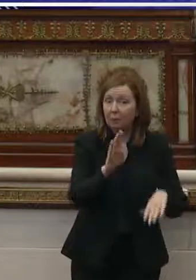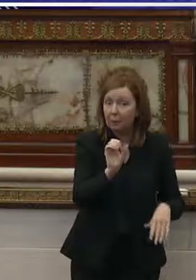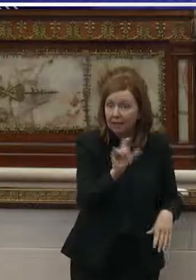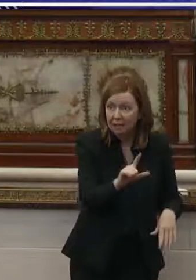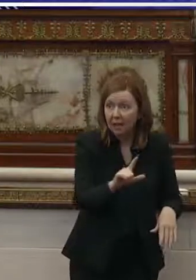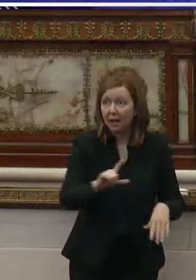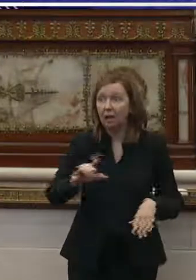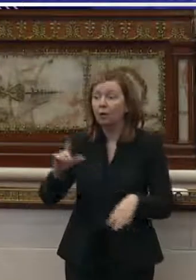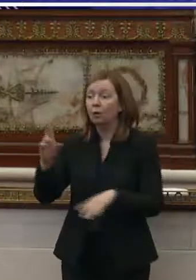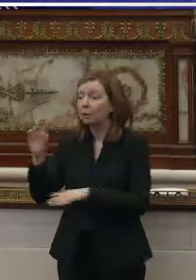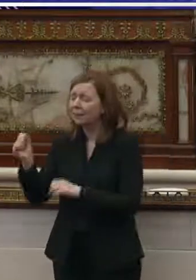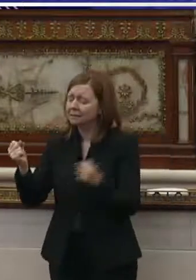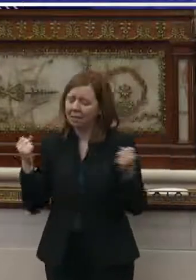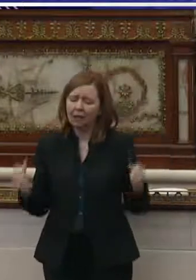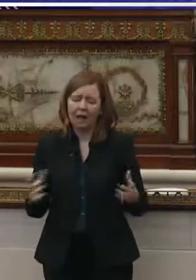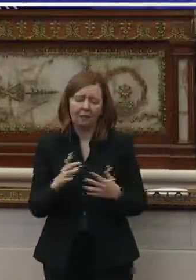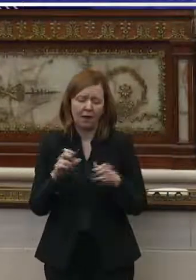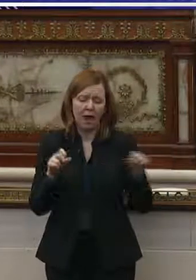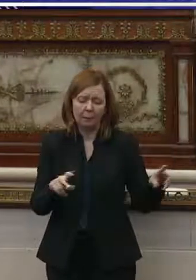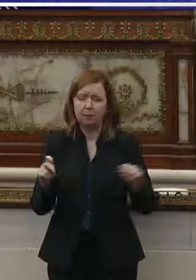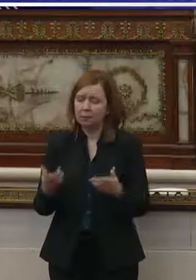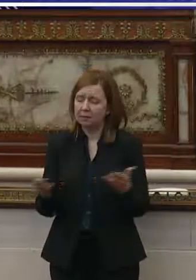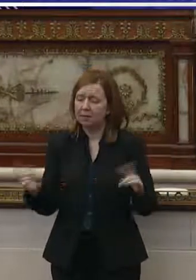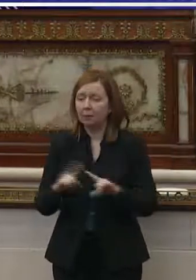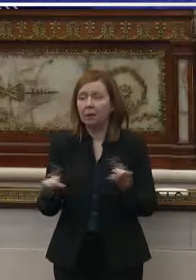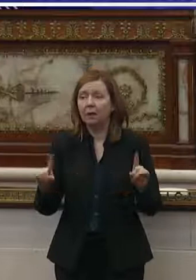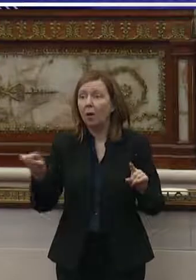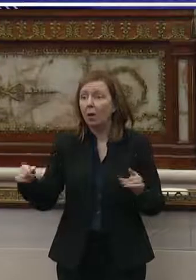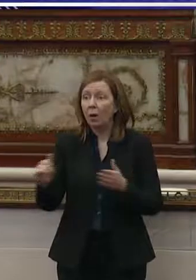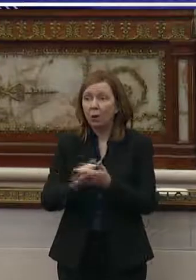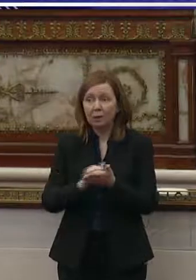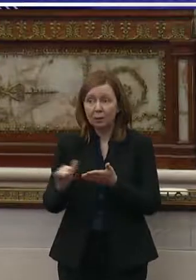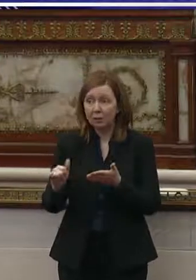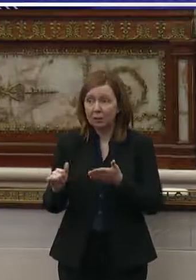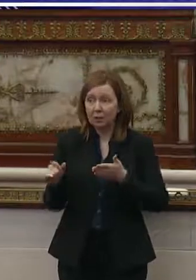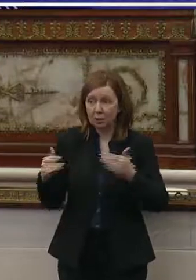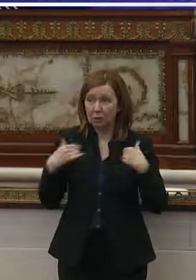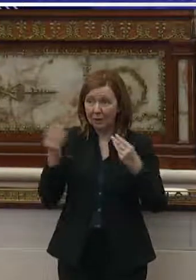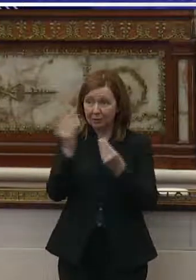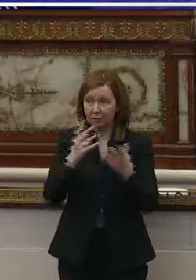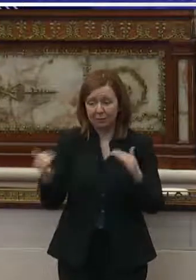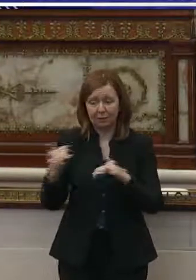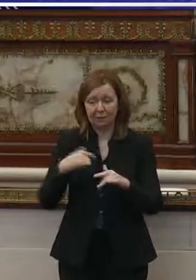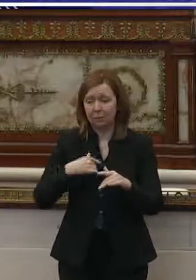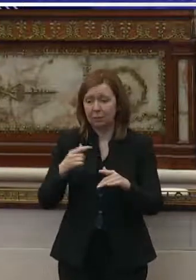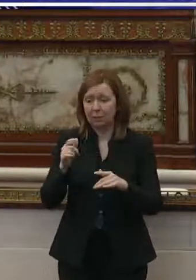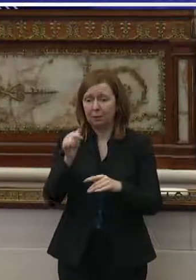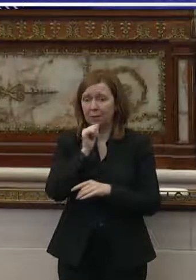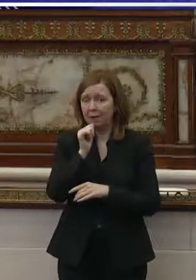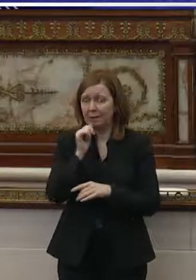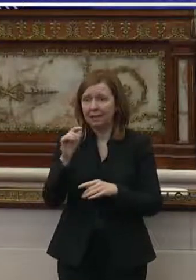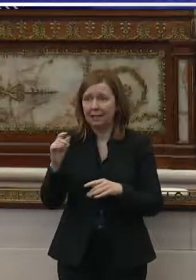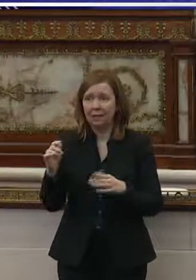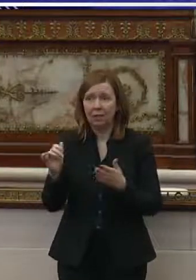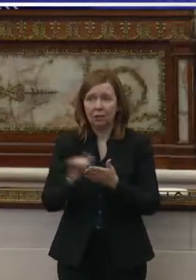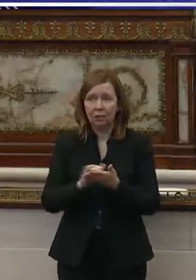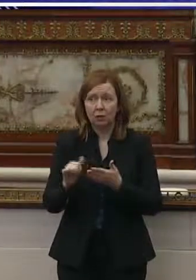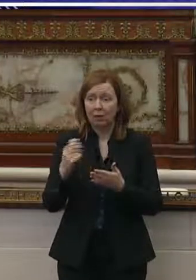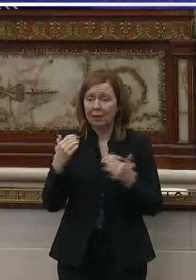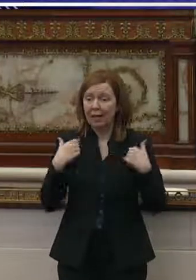lots of opportunities there. And I will say that only New York, I'm aware, if you have the information, send it to me privately. New York has 2